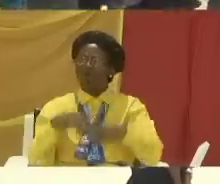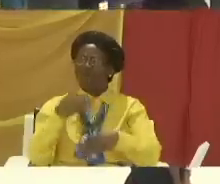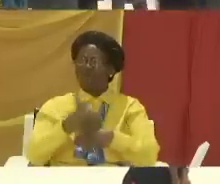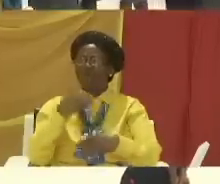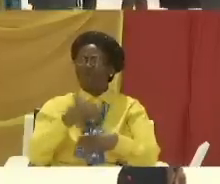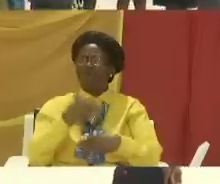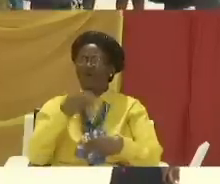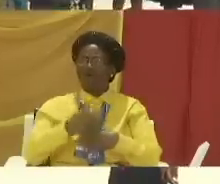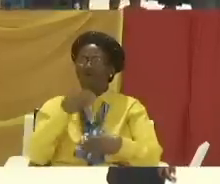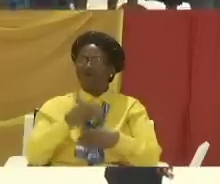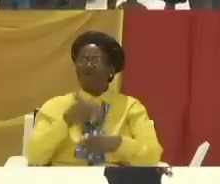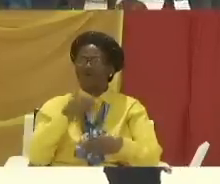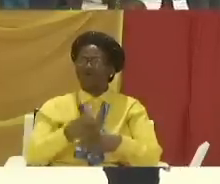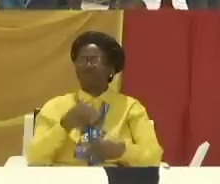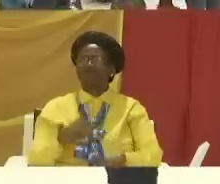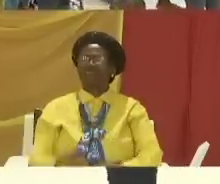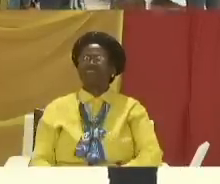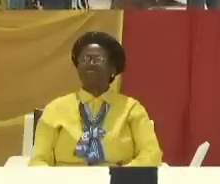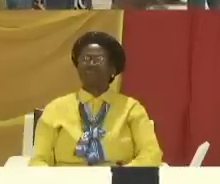No.